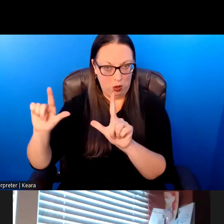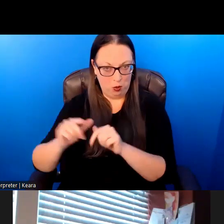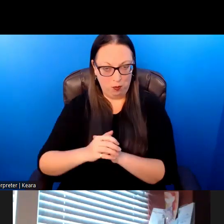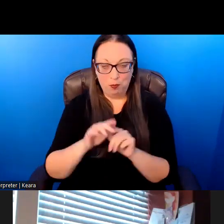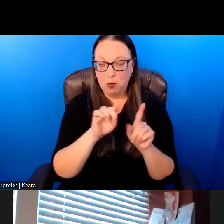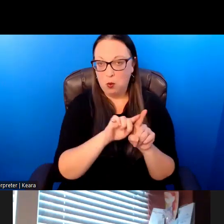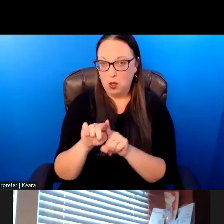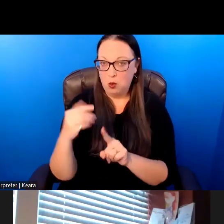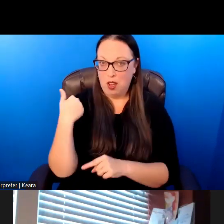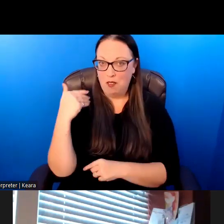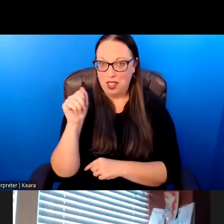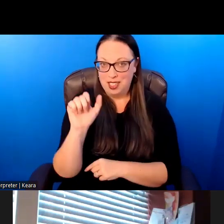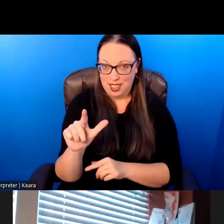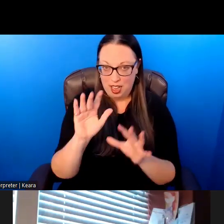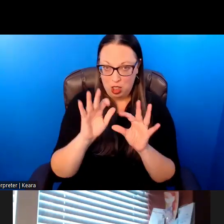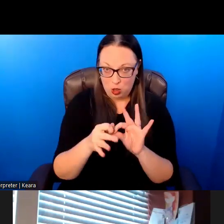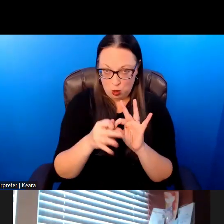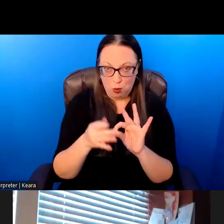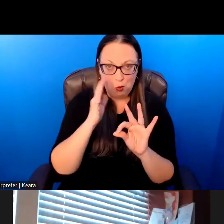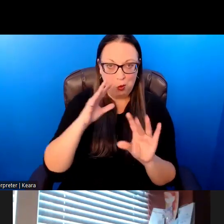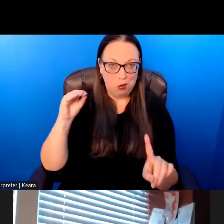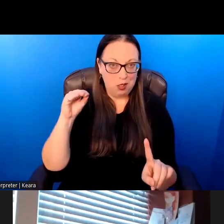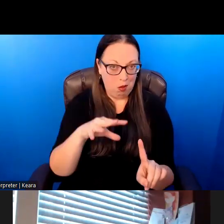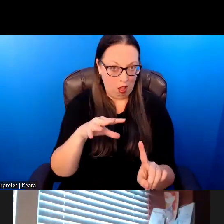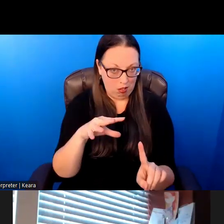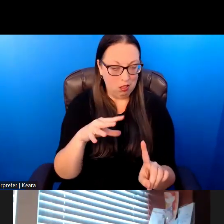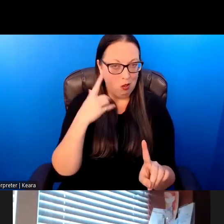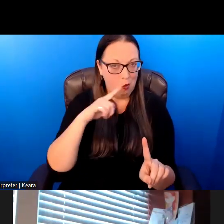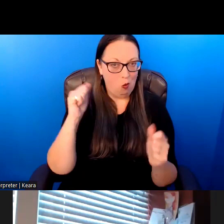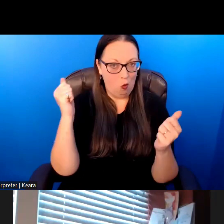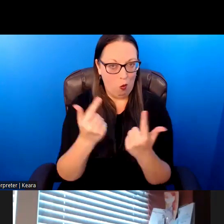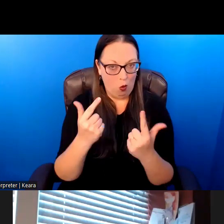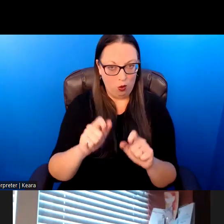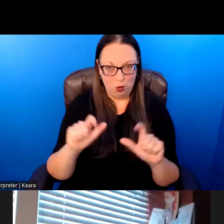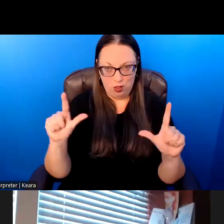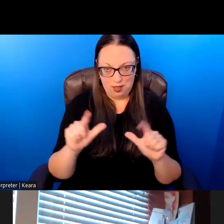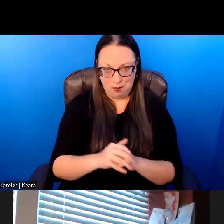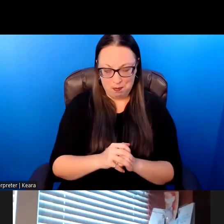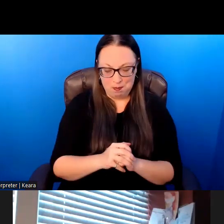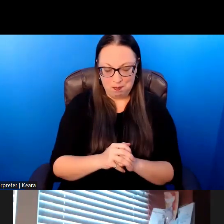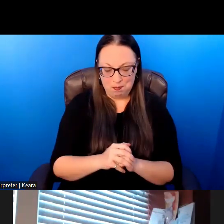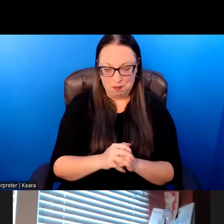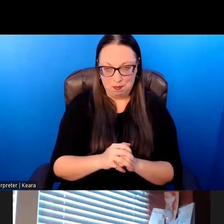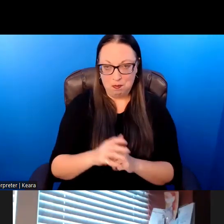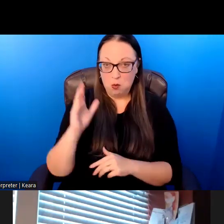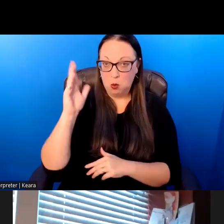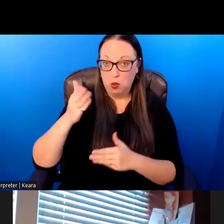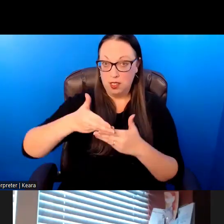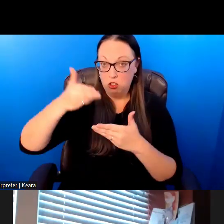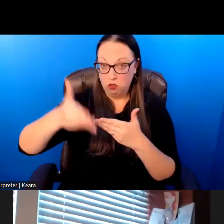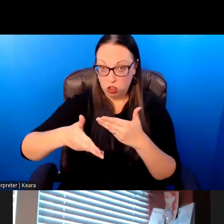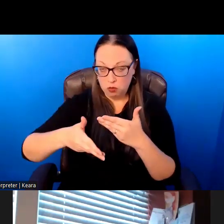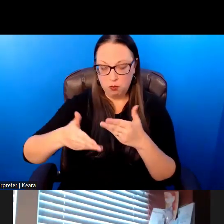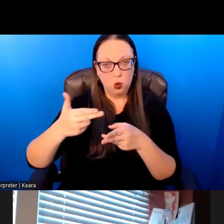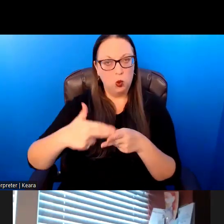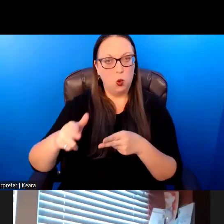have an ASL interpreter that will be spotlit on everyone's screen. After the presentation has ended, a brief survey